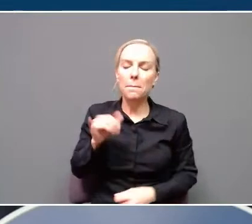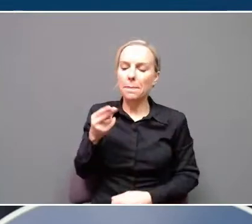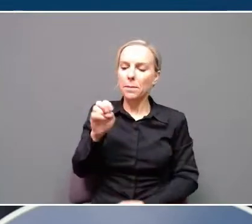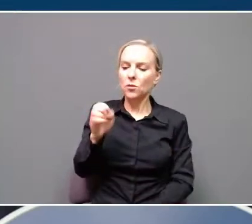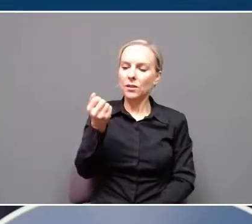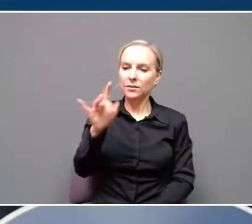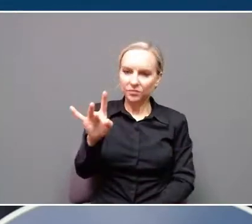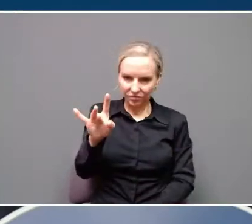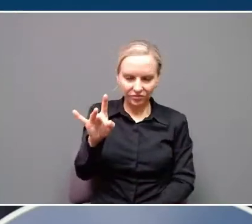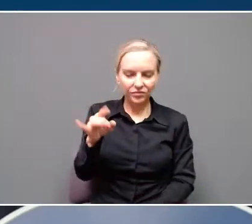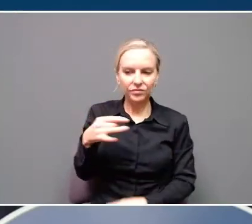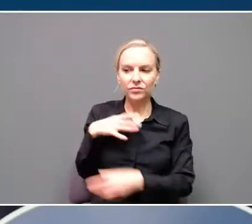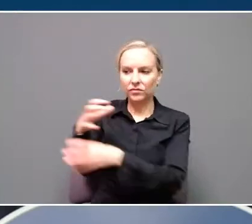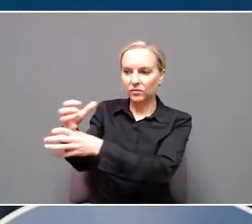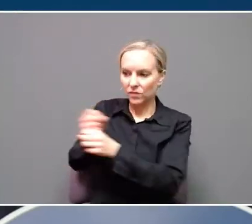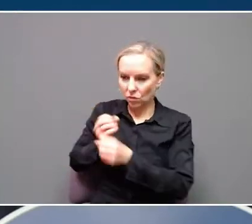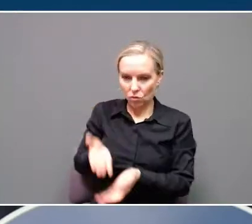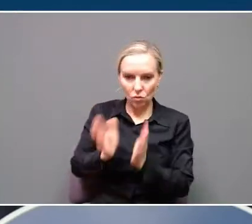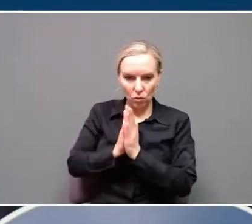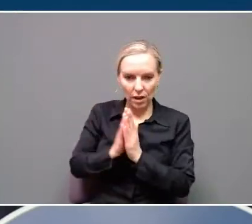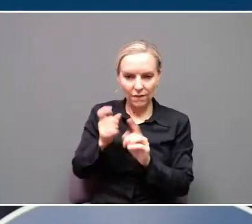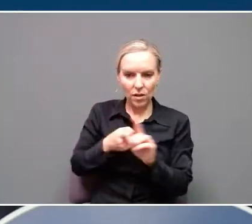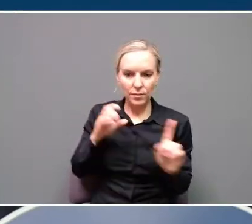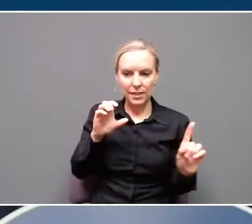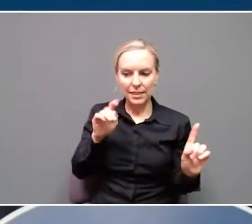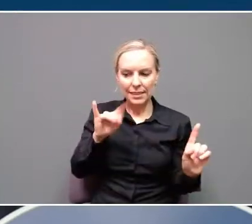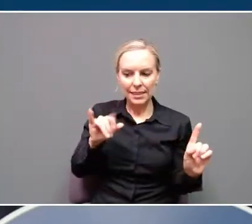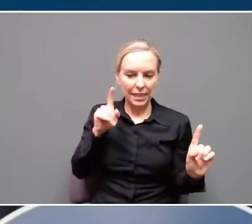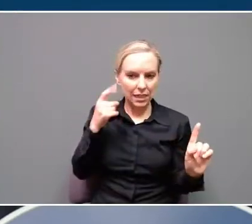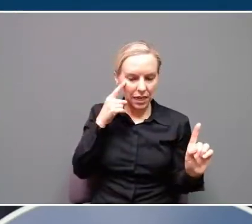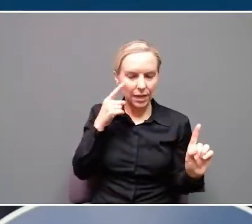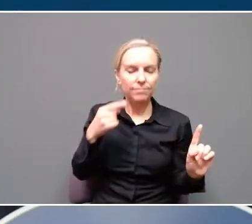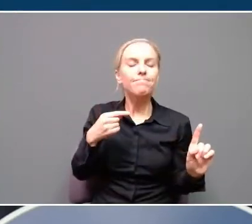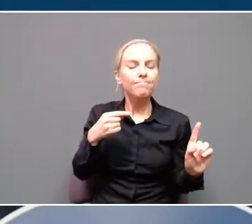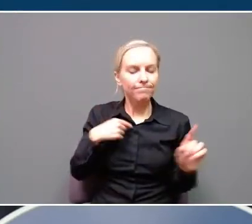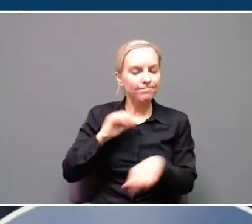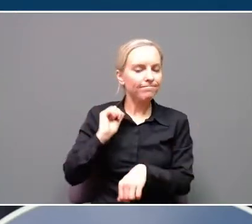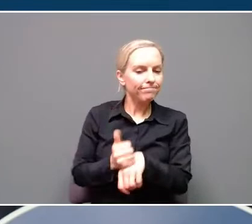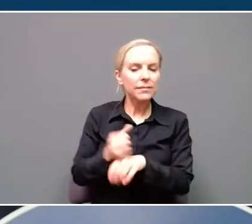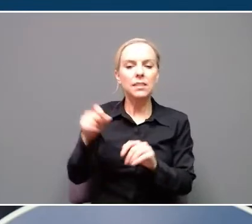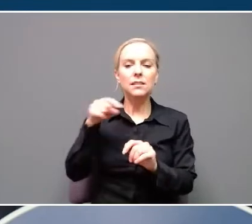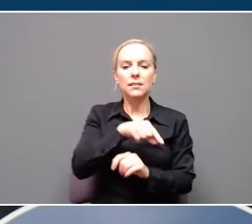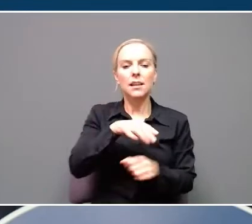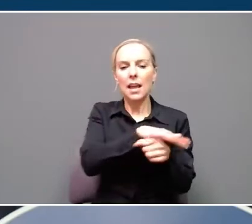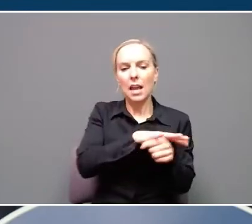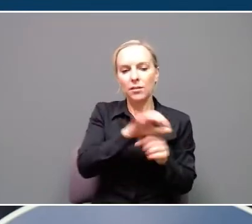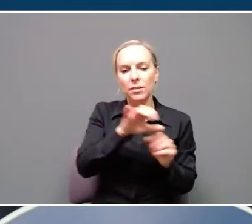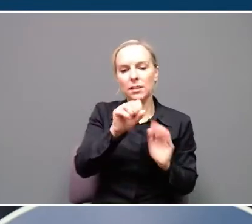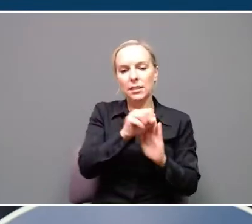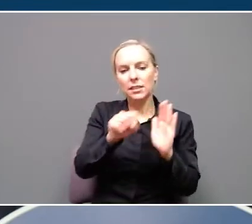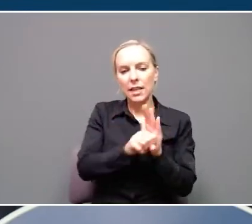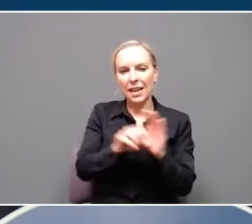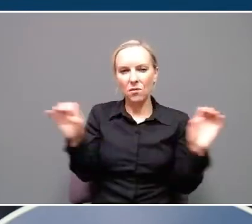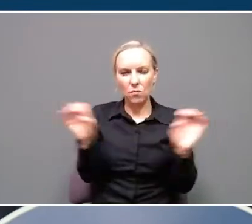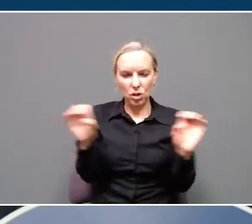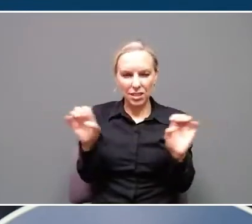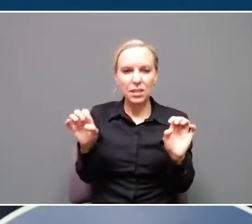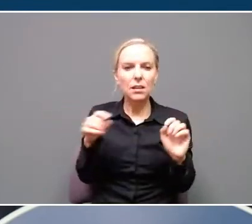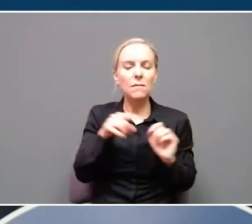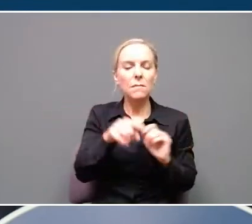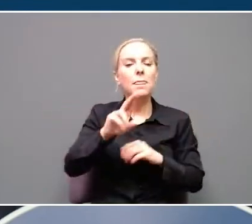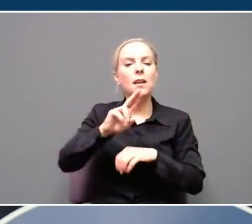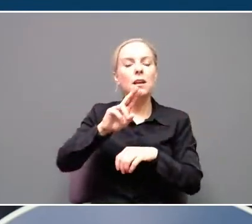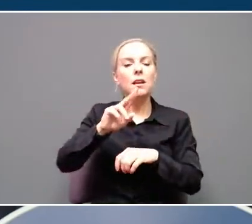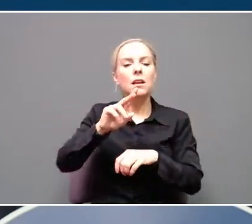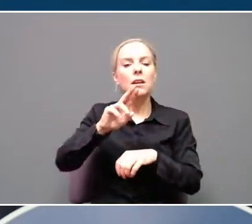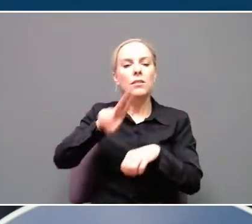after I received the request from city government, I declared a state of emergency, which allowed for a lot of what you see here. The National Guard